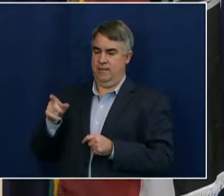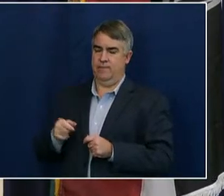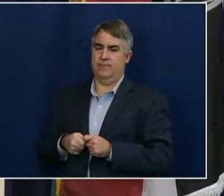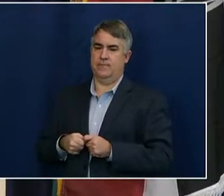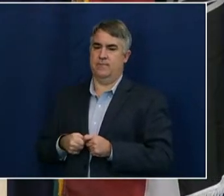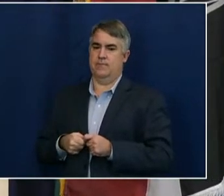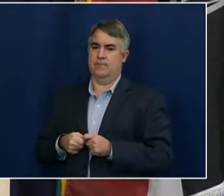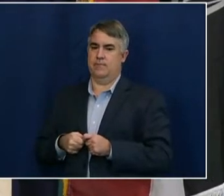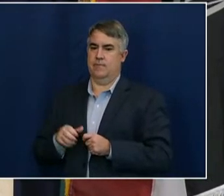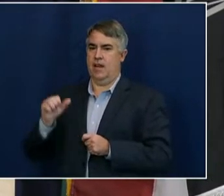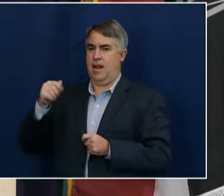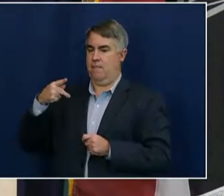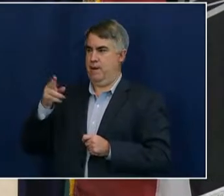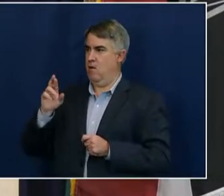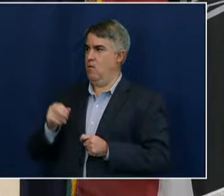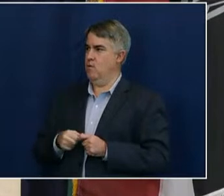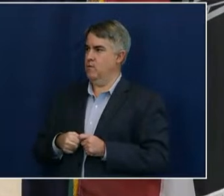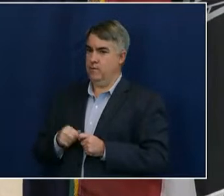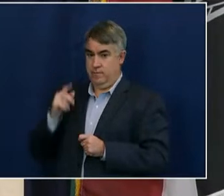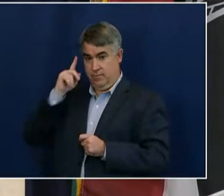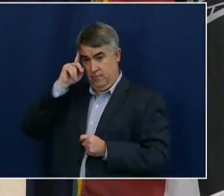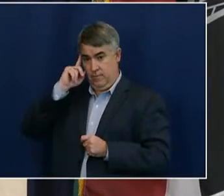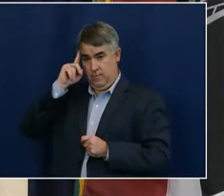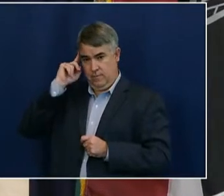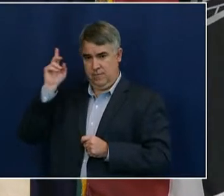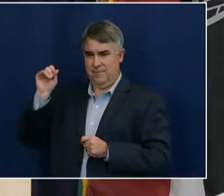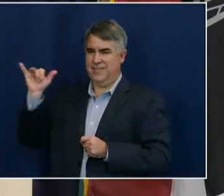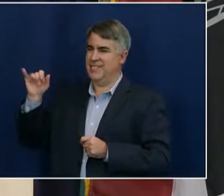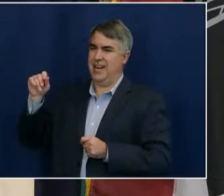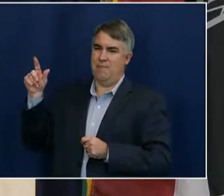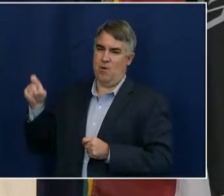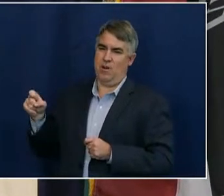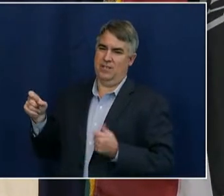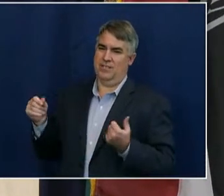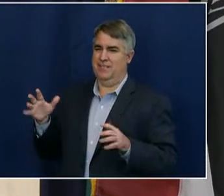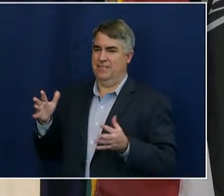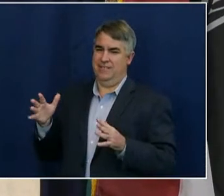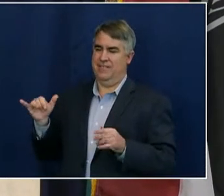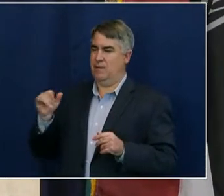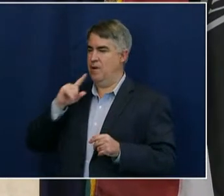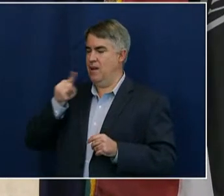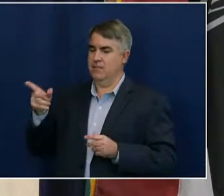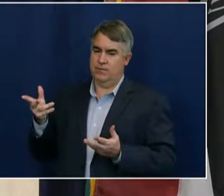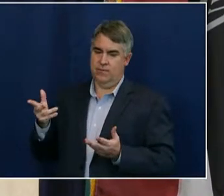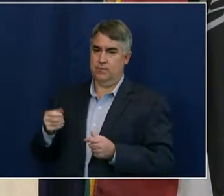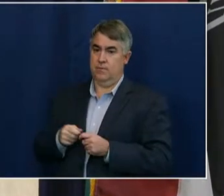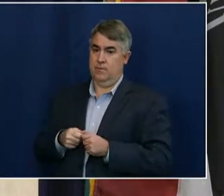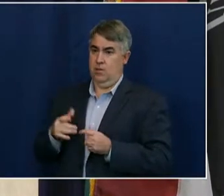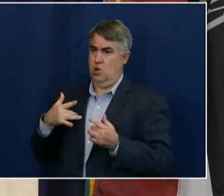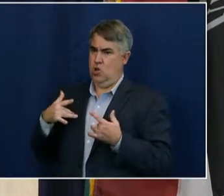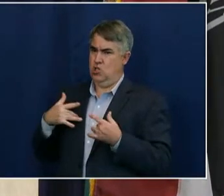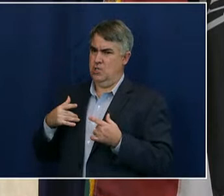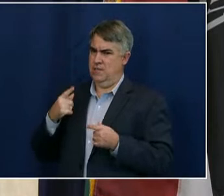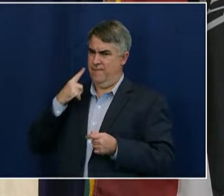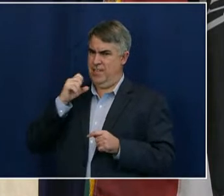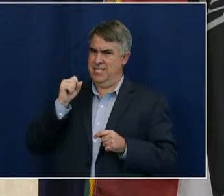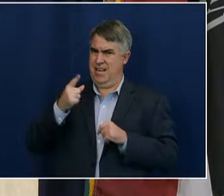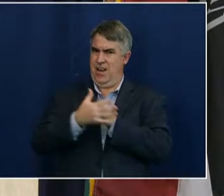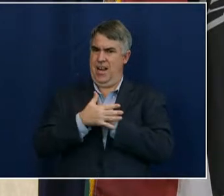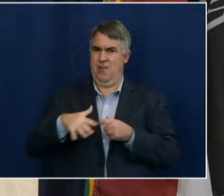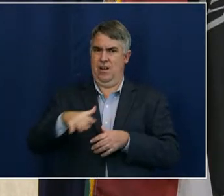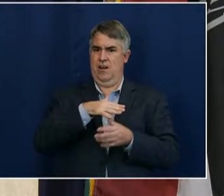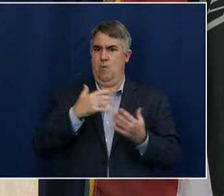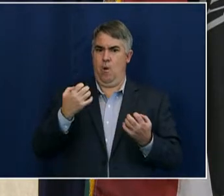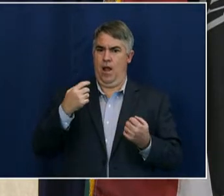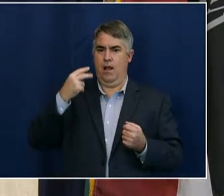NPR. It's similar to one you answered earlier. She asks, is it a concern for San Diego County that Mexican nationals are